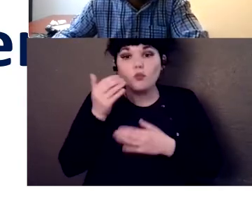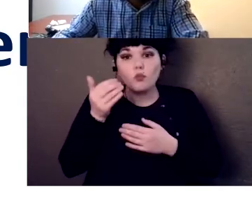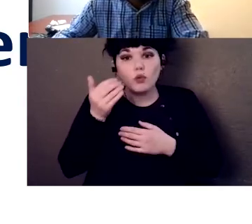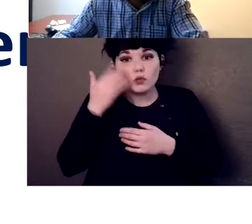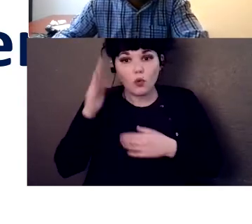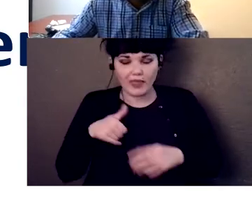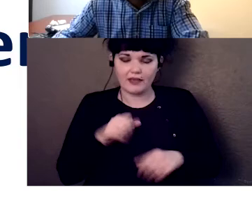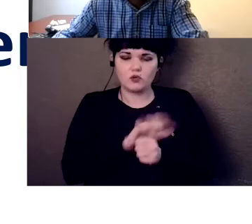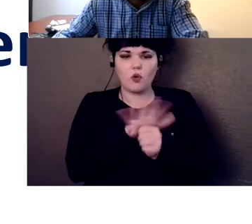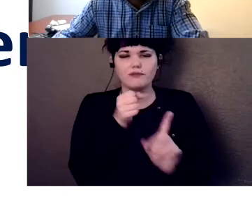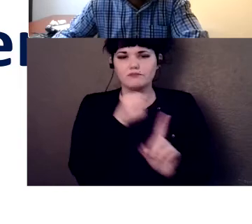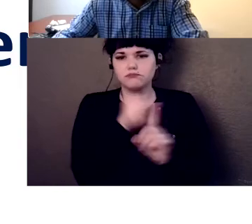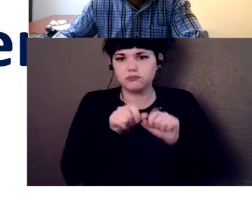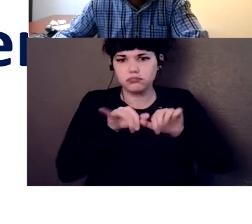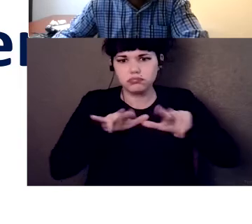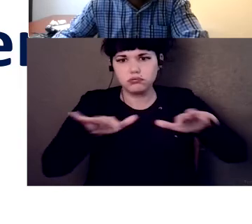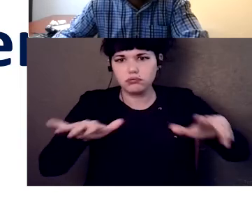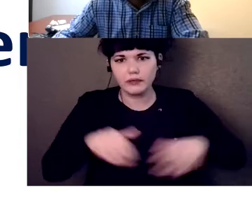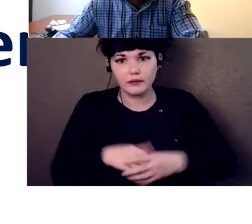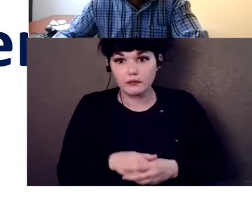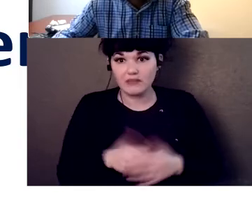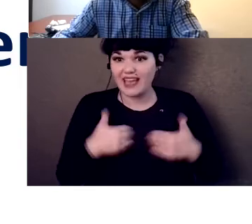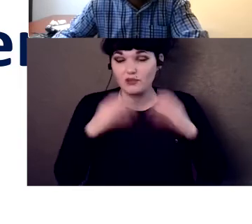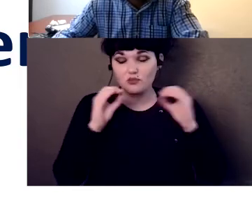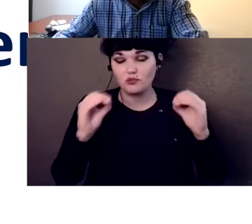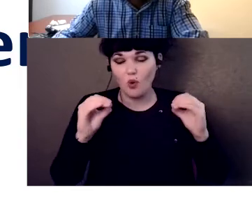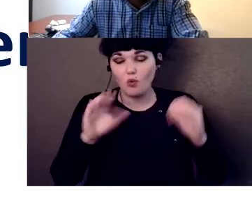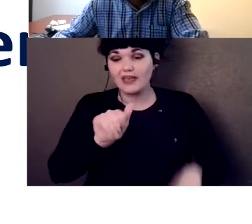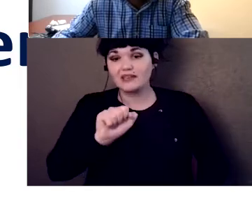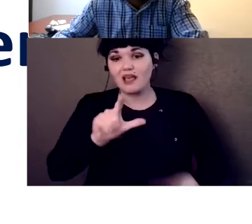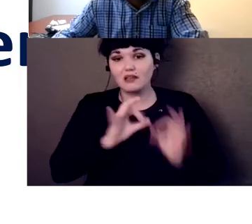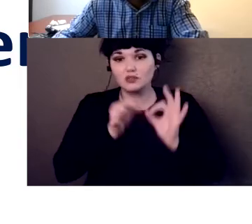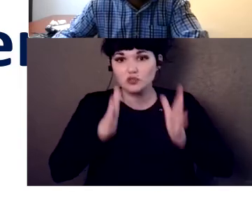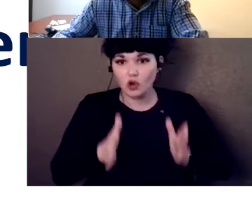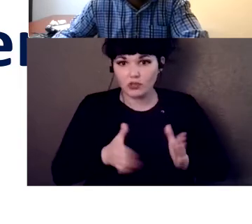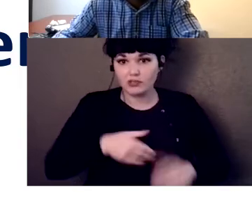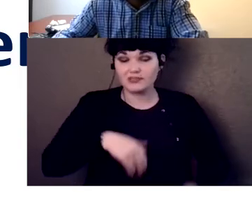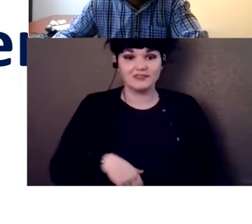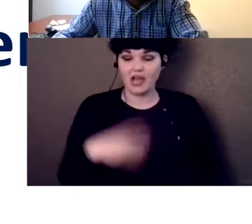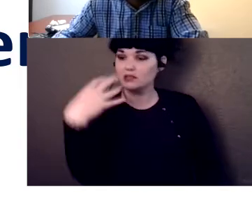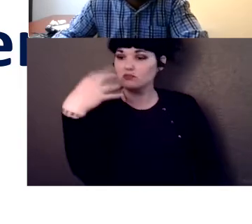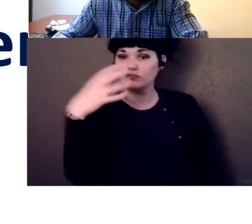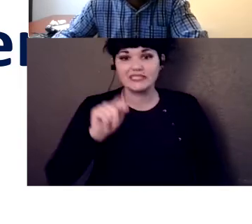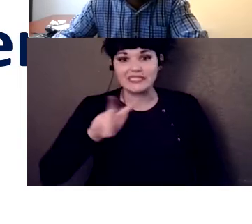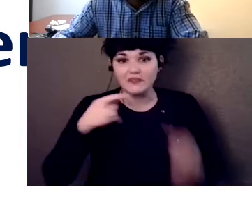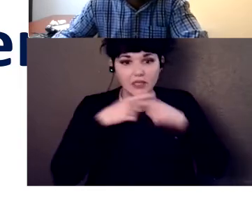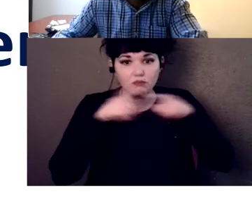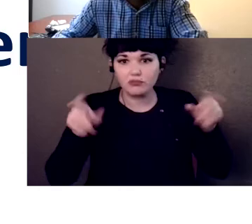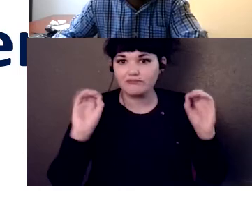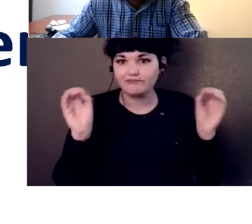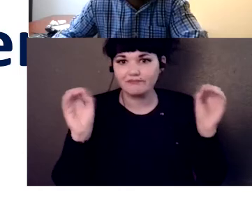hit. And there weren't any American Sign Language interpreters at any of the televised press briefings. On May